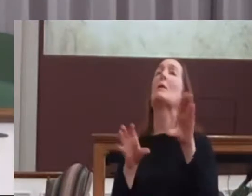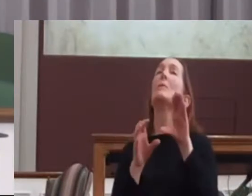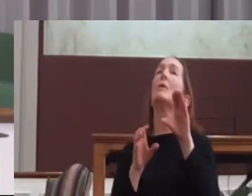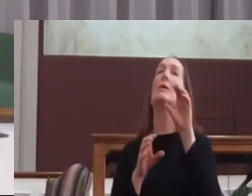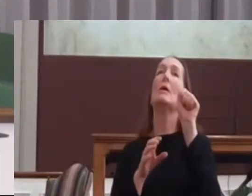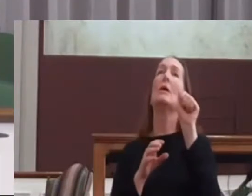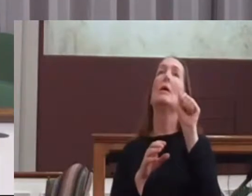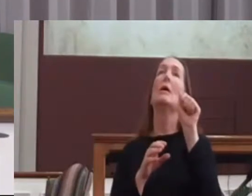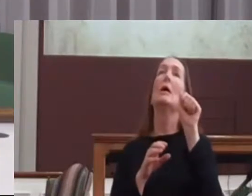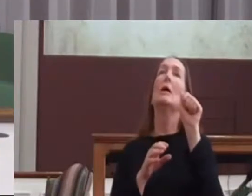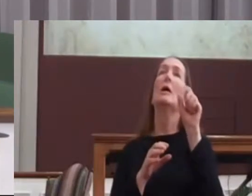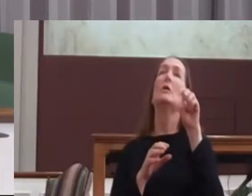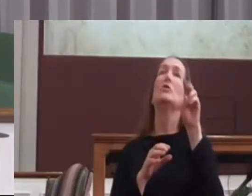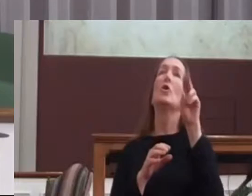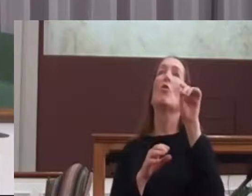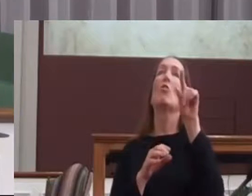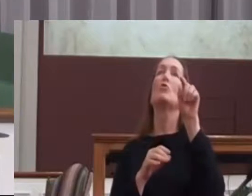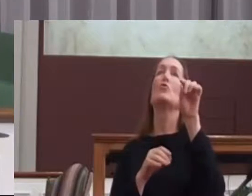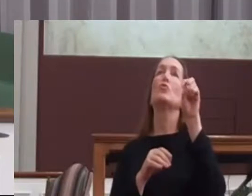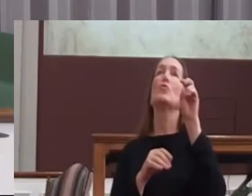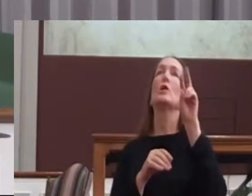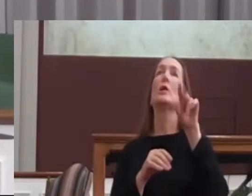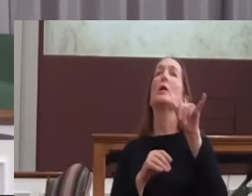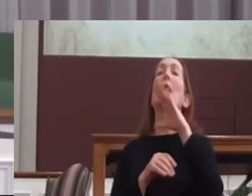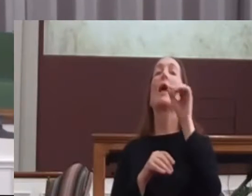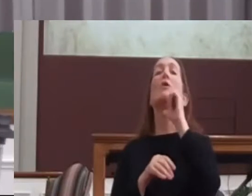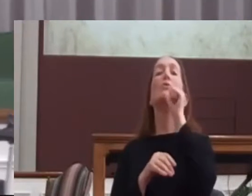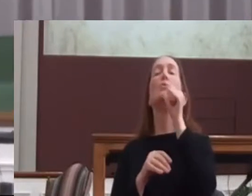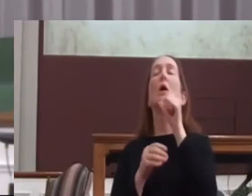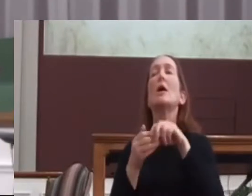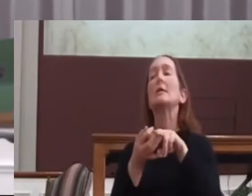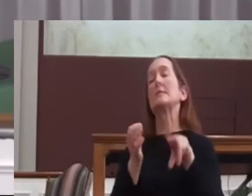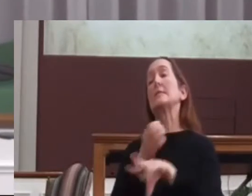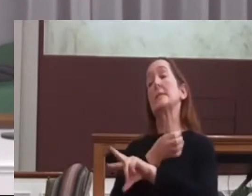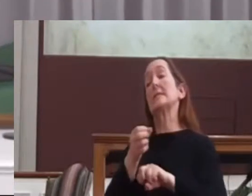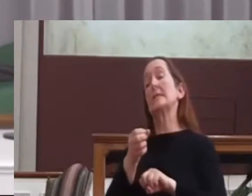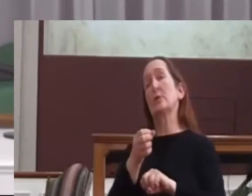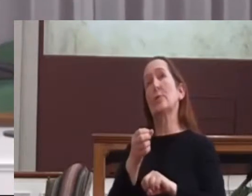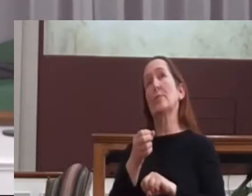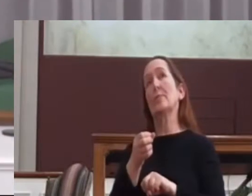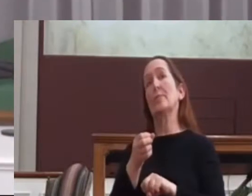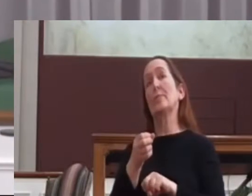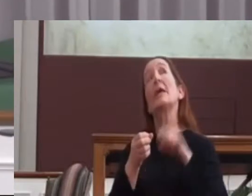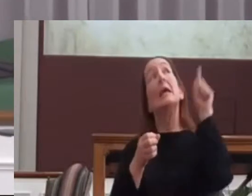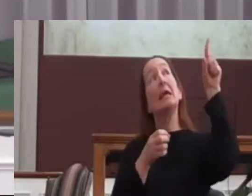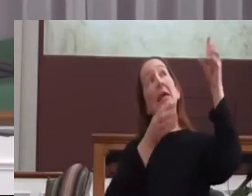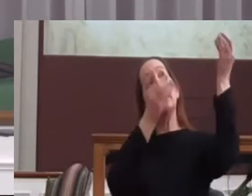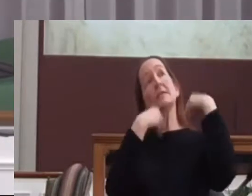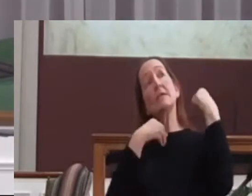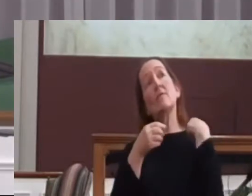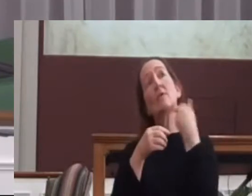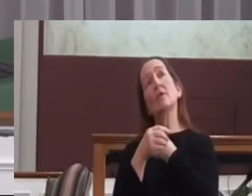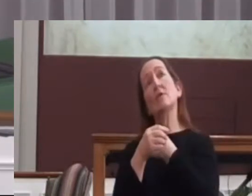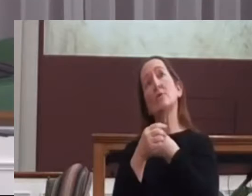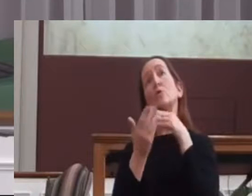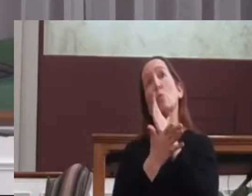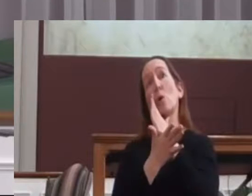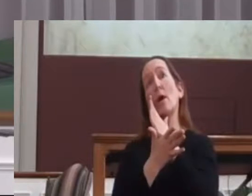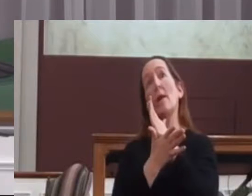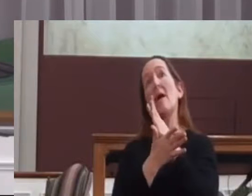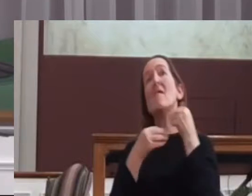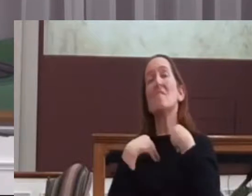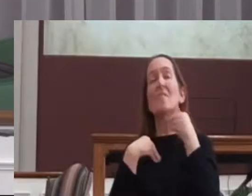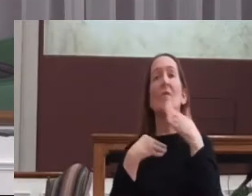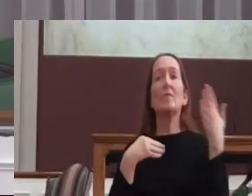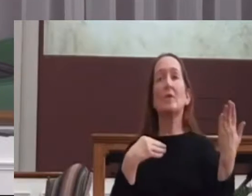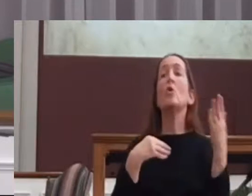say, do not commit adultery and do not steal. Now, why have I linked these together? Well, to get to the root of the problem. God has blessed